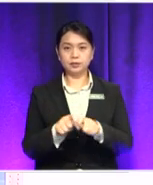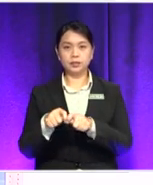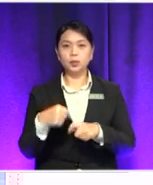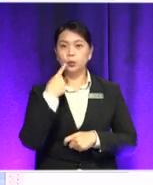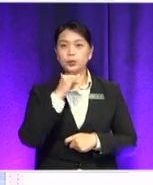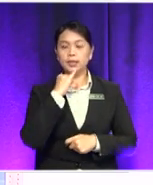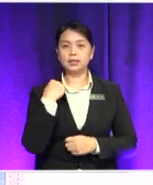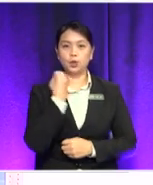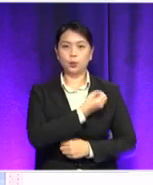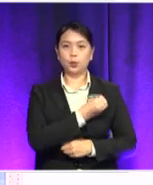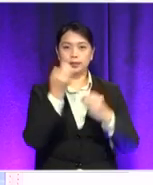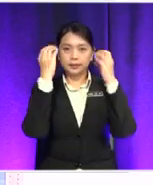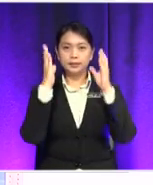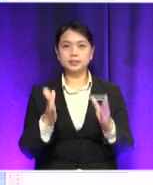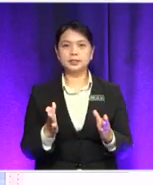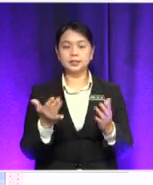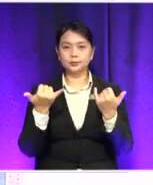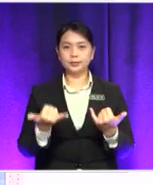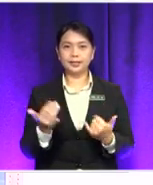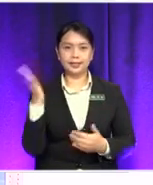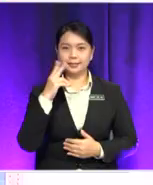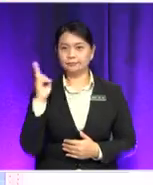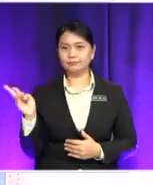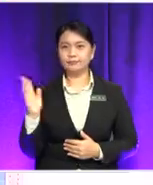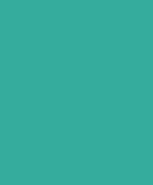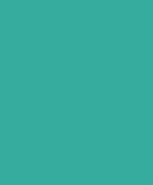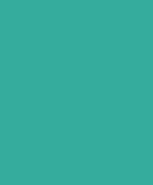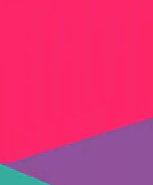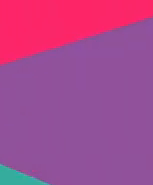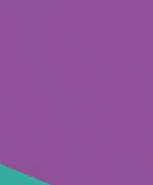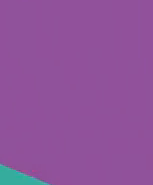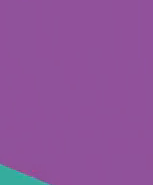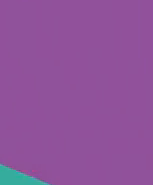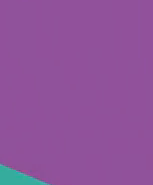is our teacher today, let's take a look at her profile.